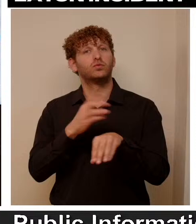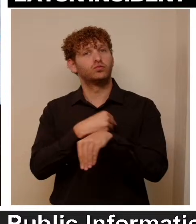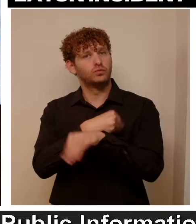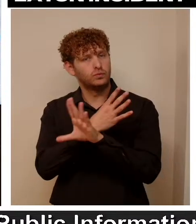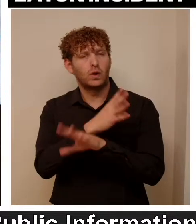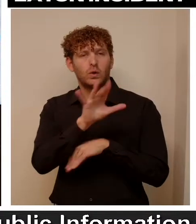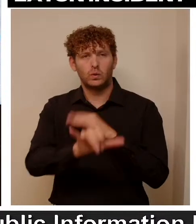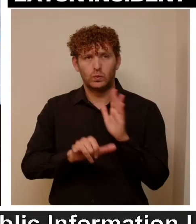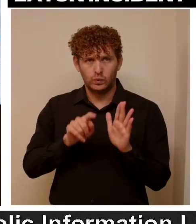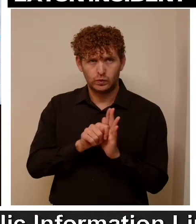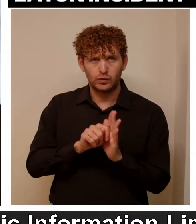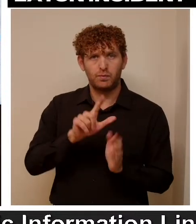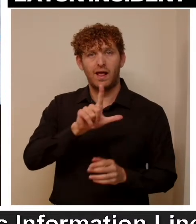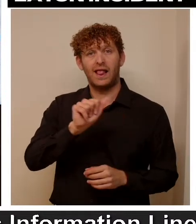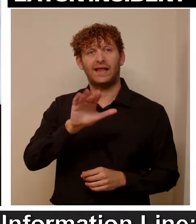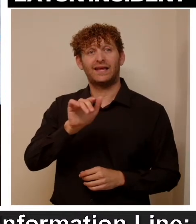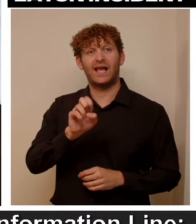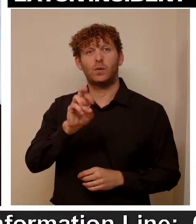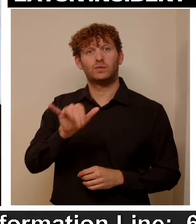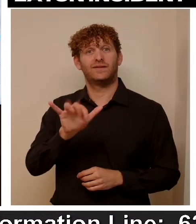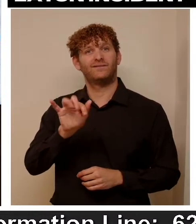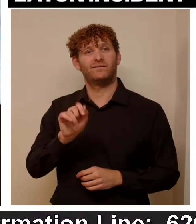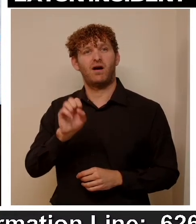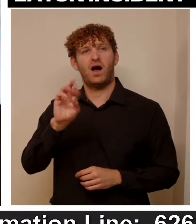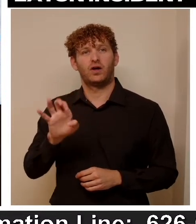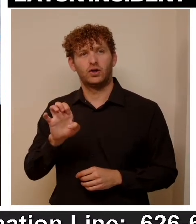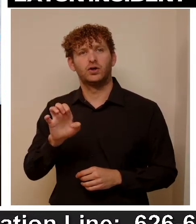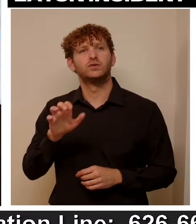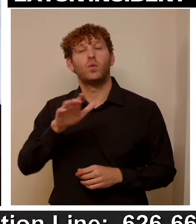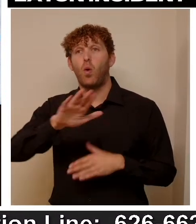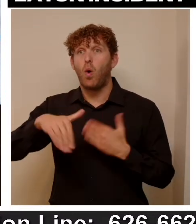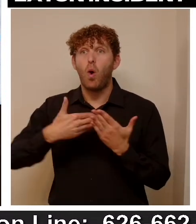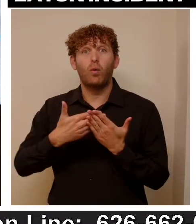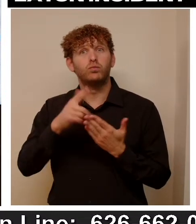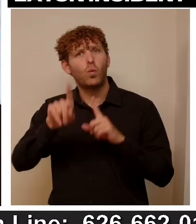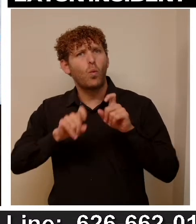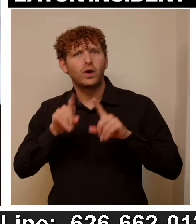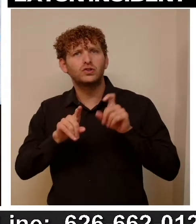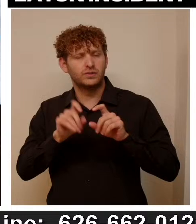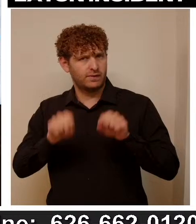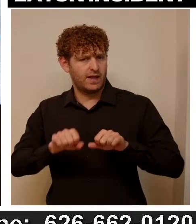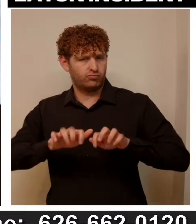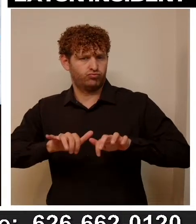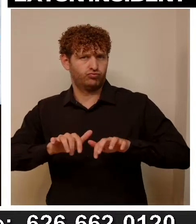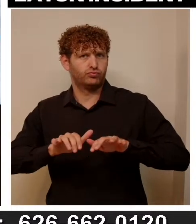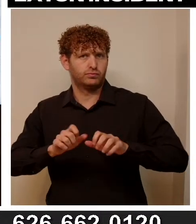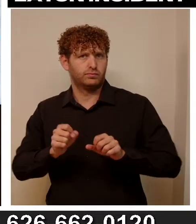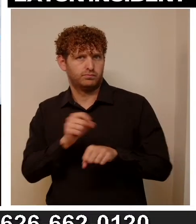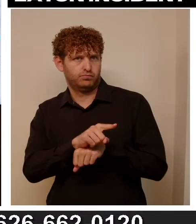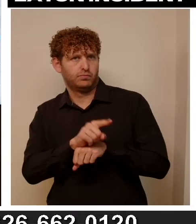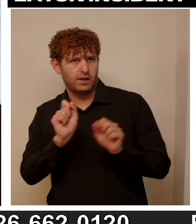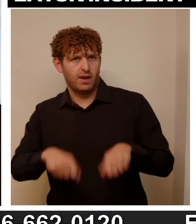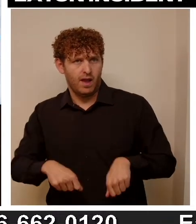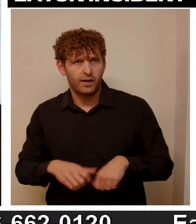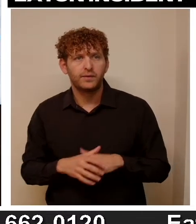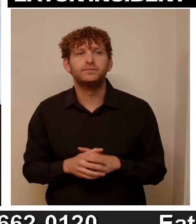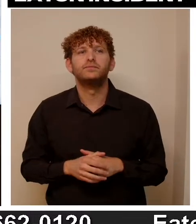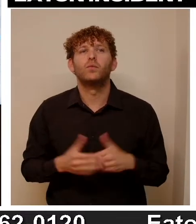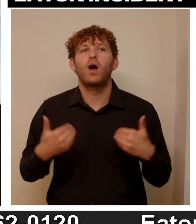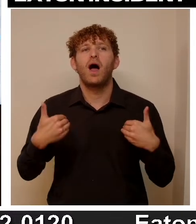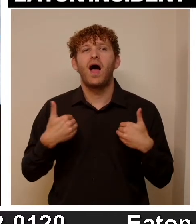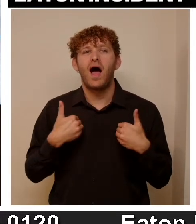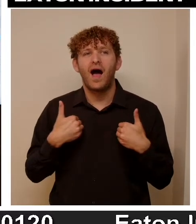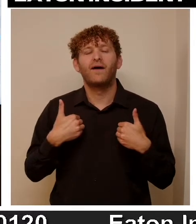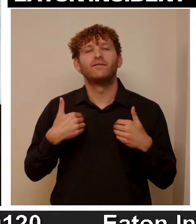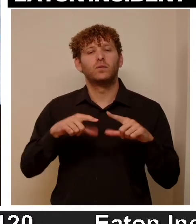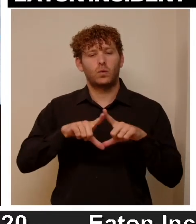County Fire. Please submit all your questions that you would like to get answered, and we'll also have index cards for those attending